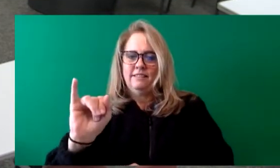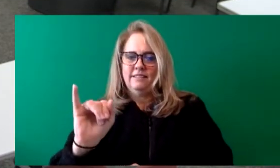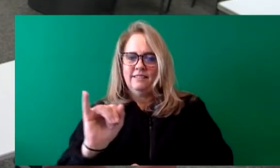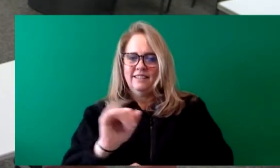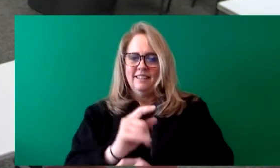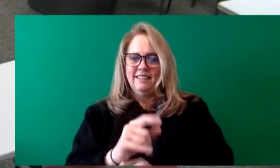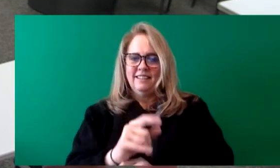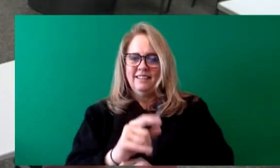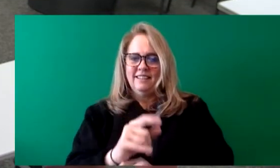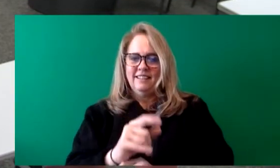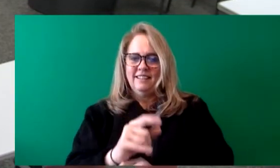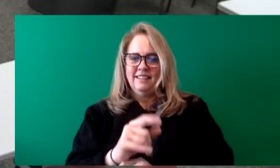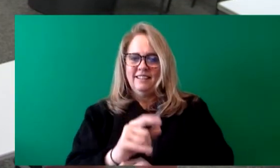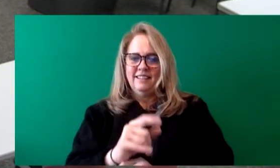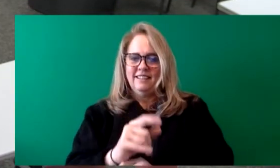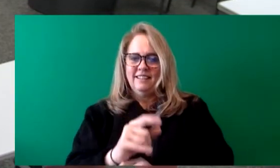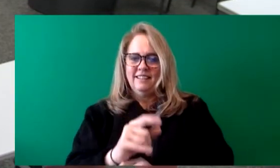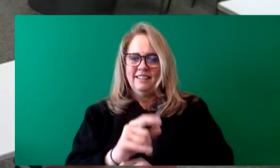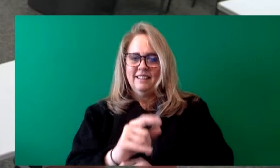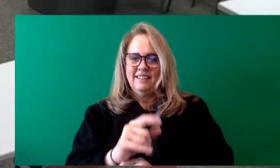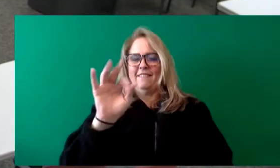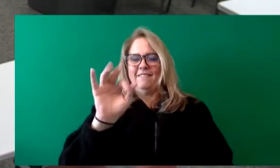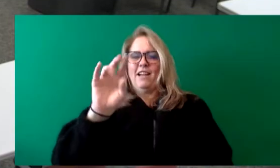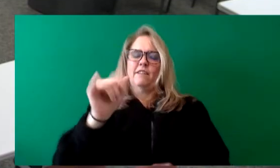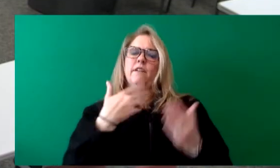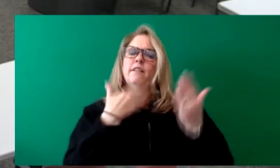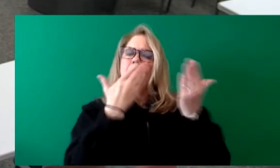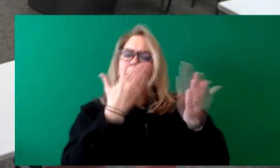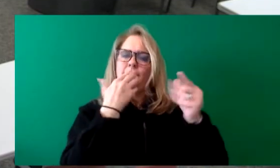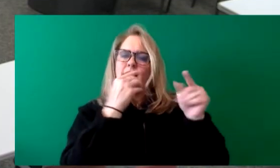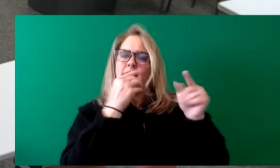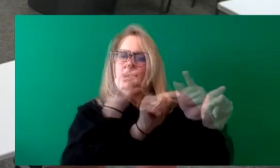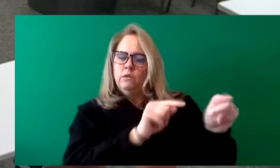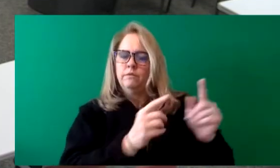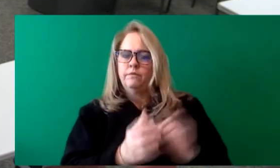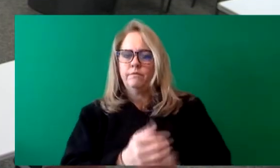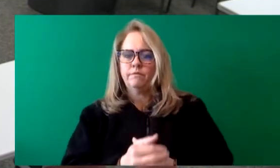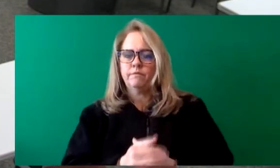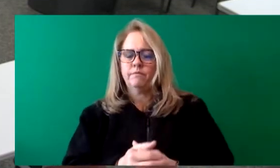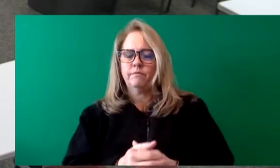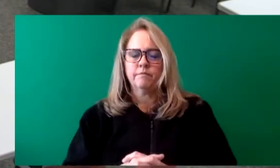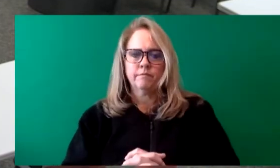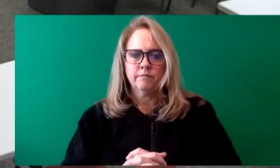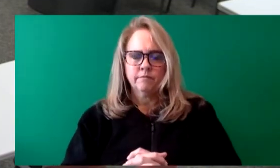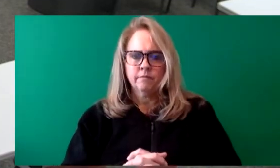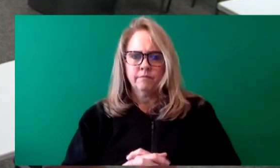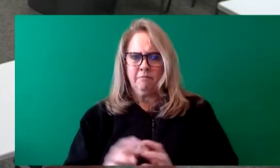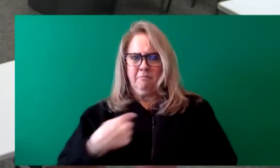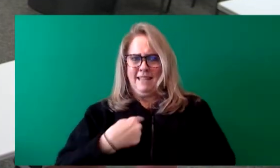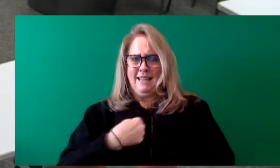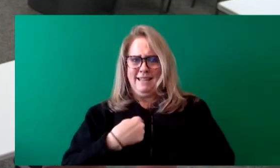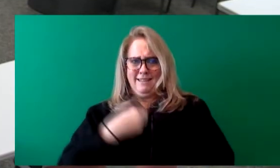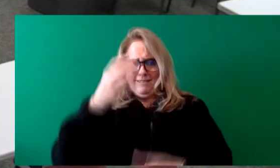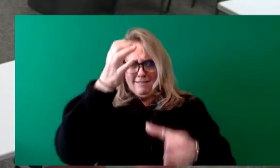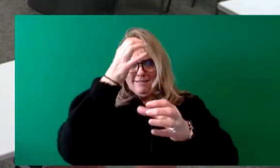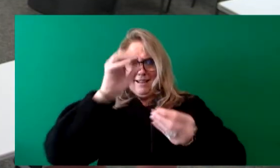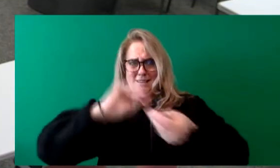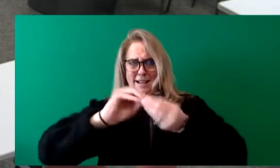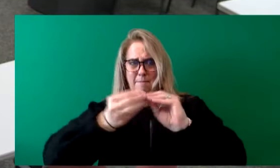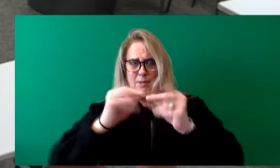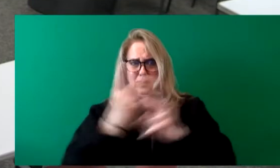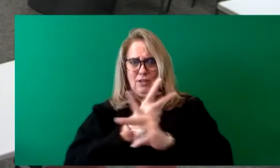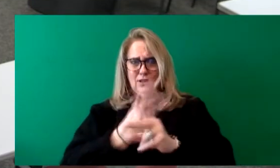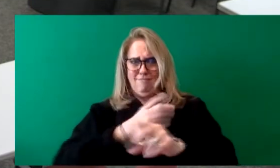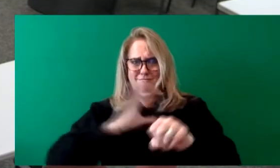I am not a numbers person, but I really do look forward to this part of the meeting. And I feel like he's really